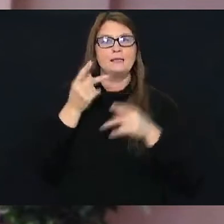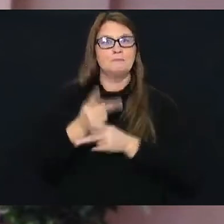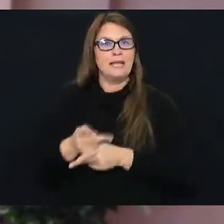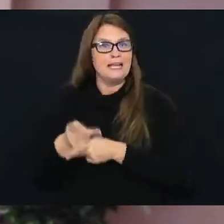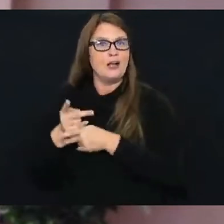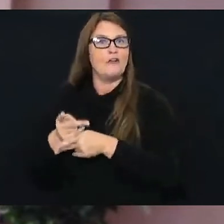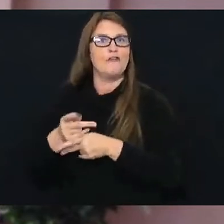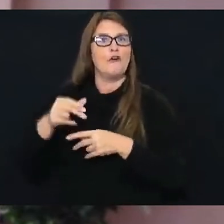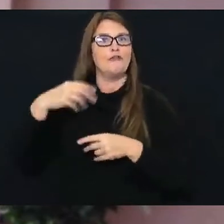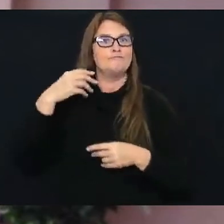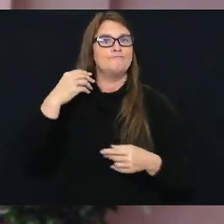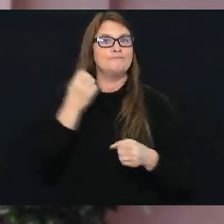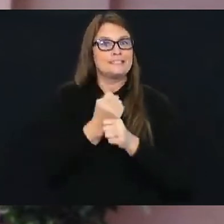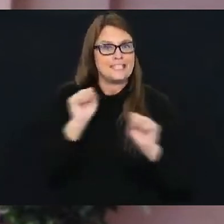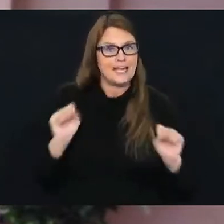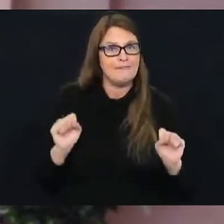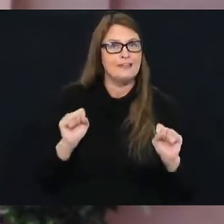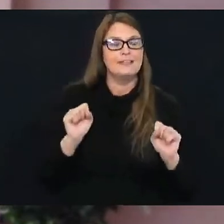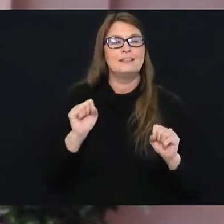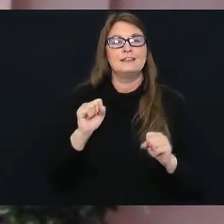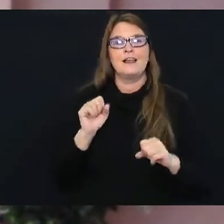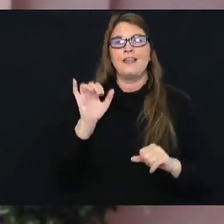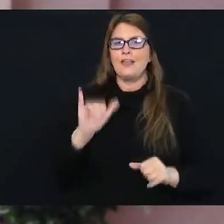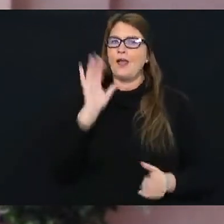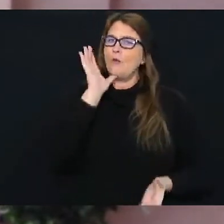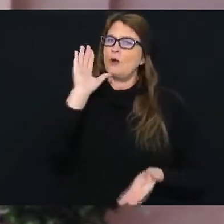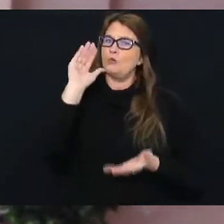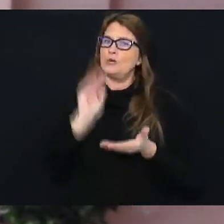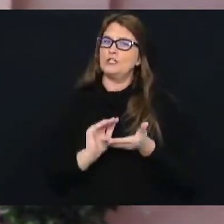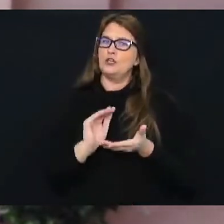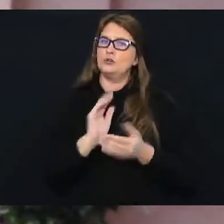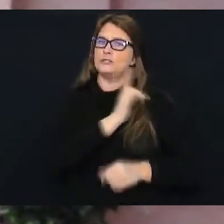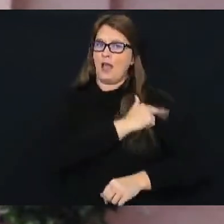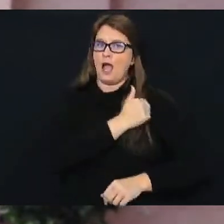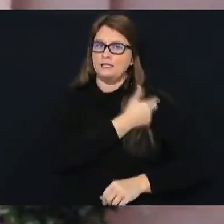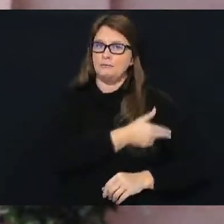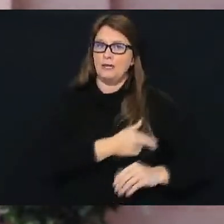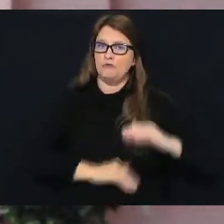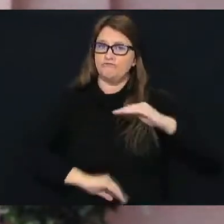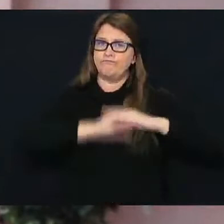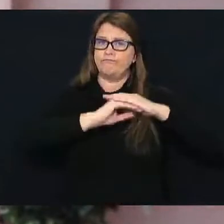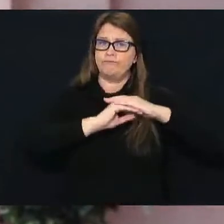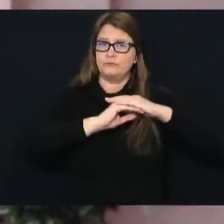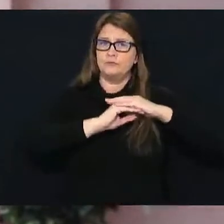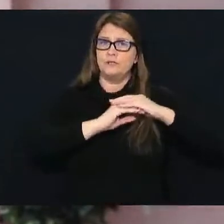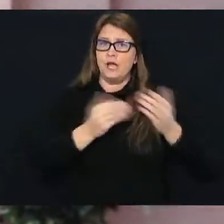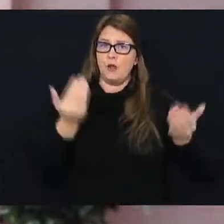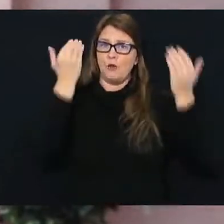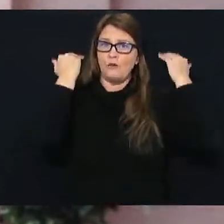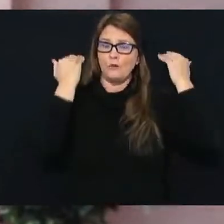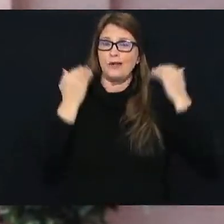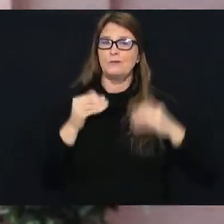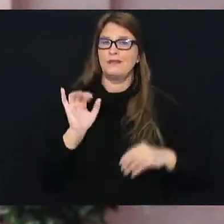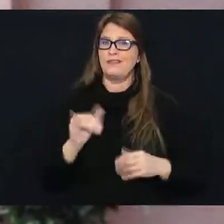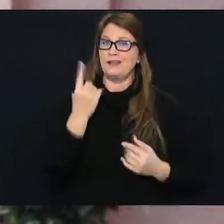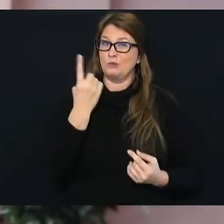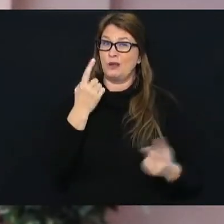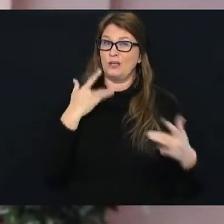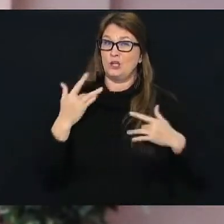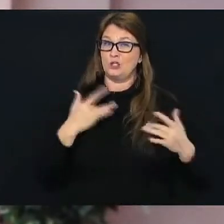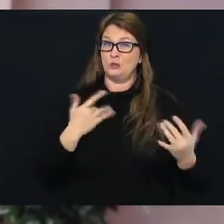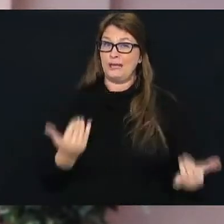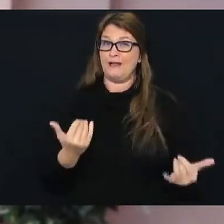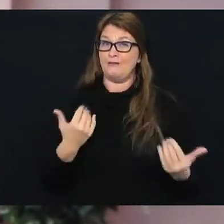now, it will help reduce that surge on our hospital capacity, which is one of the things that we're the most worried about right now.